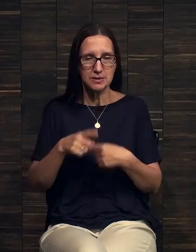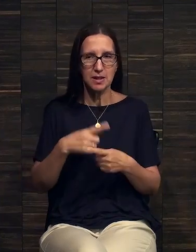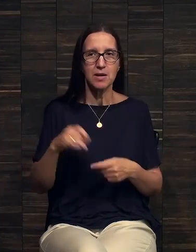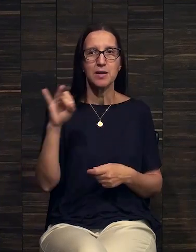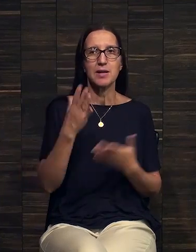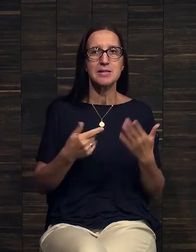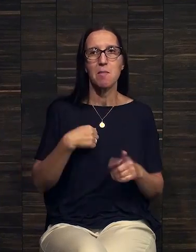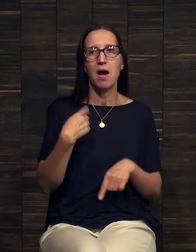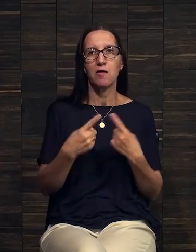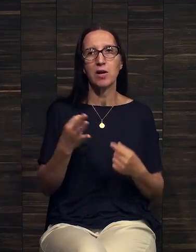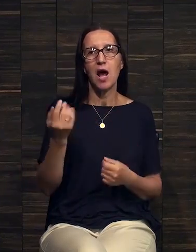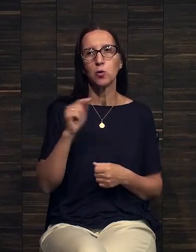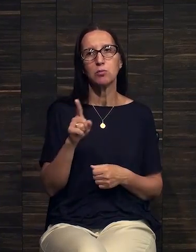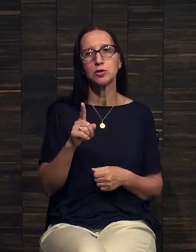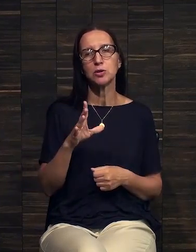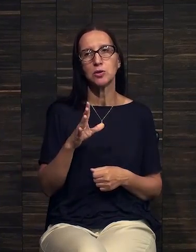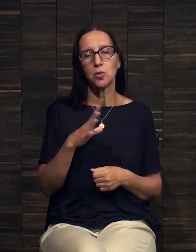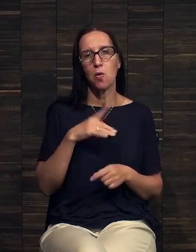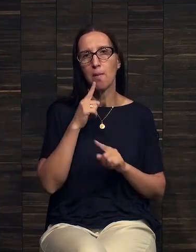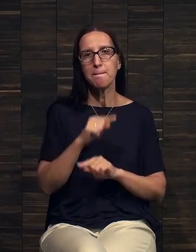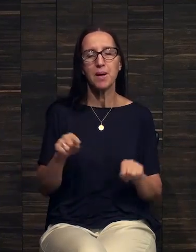good, then